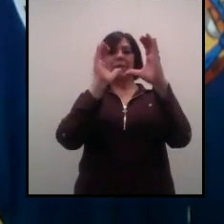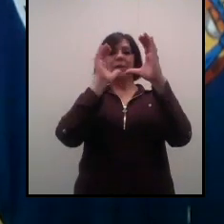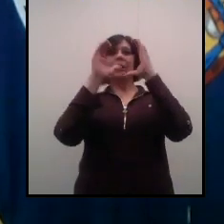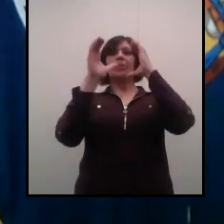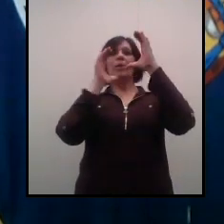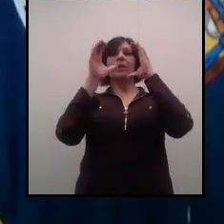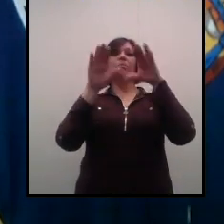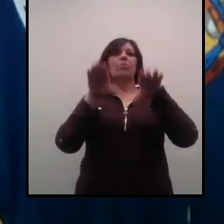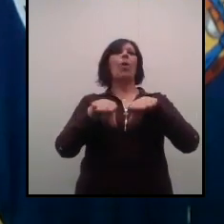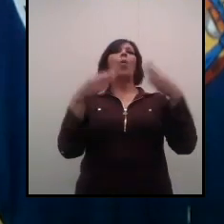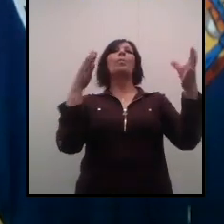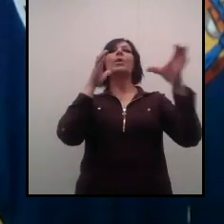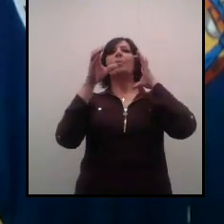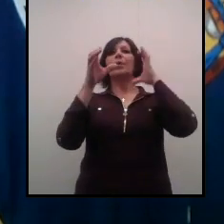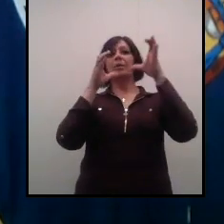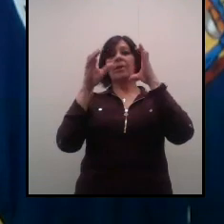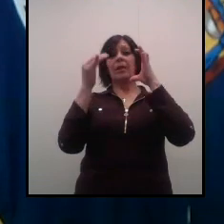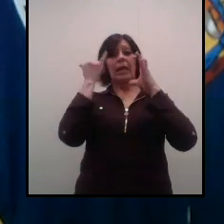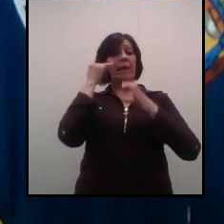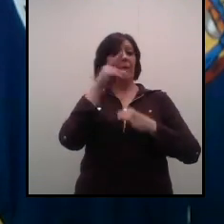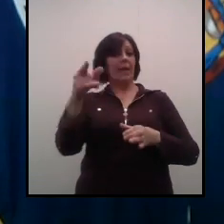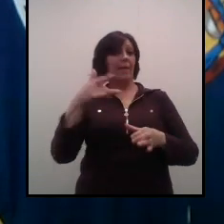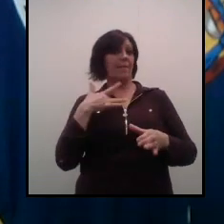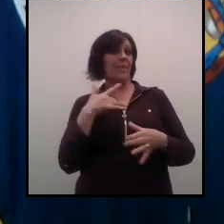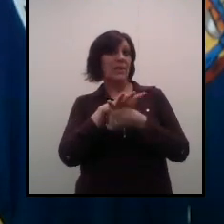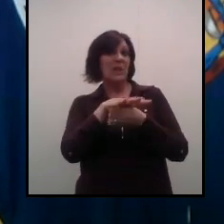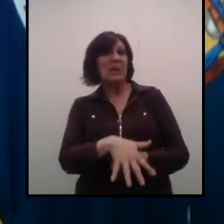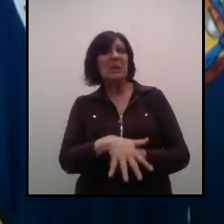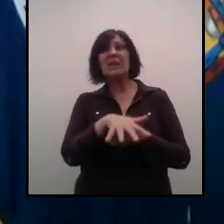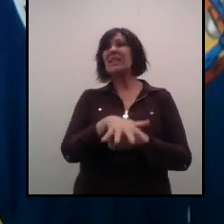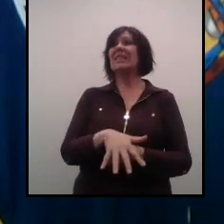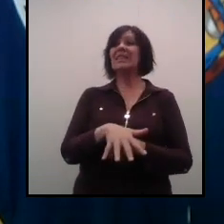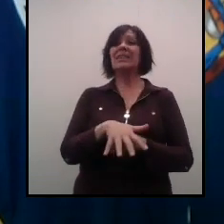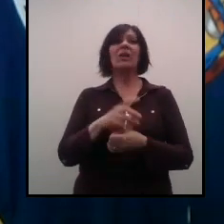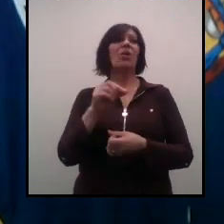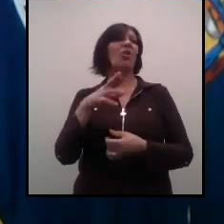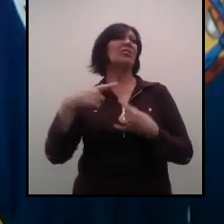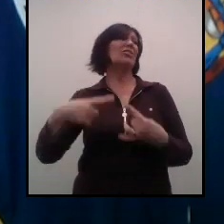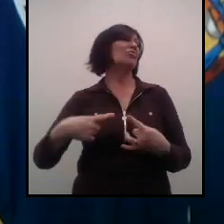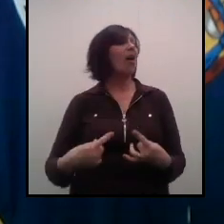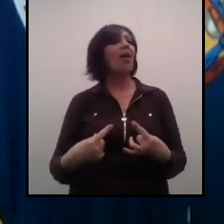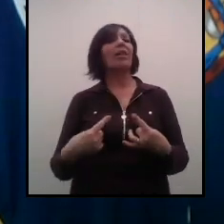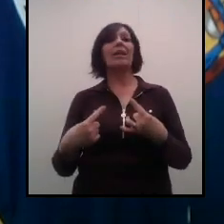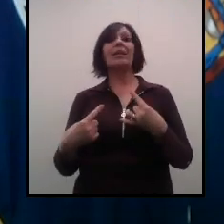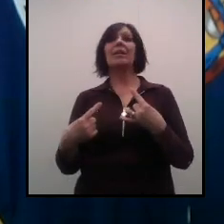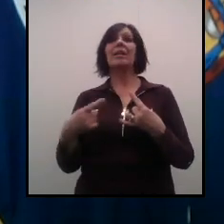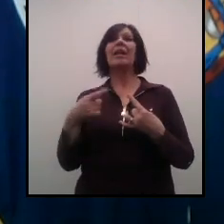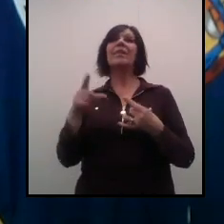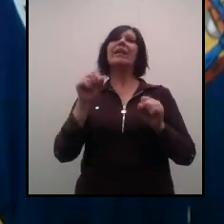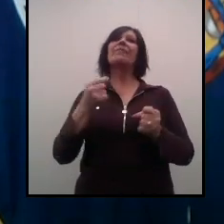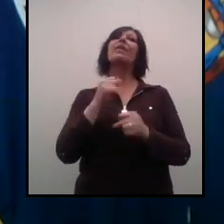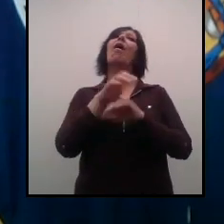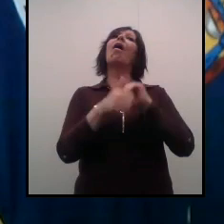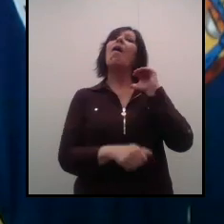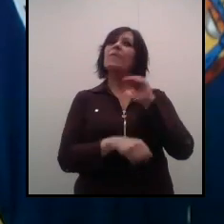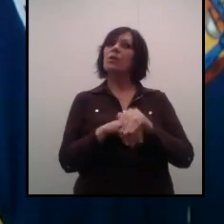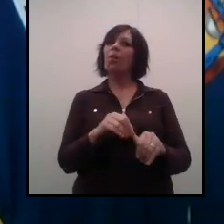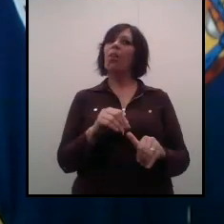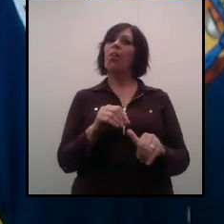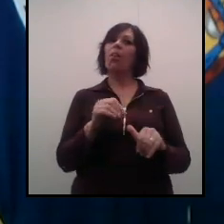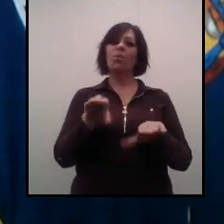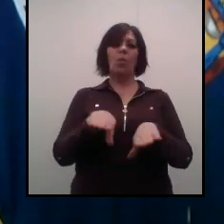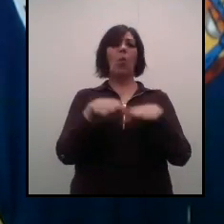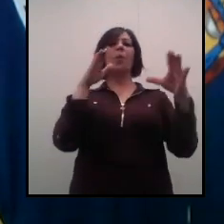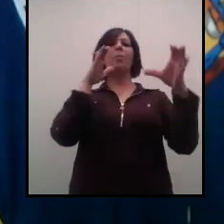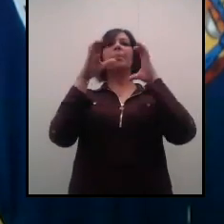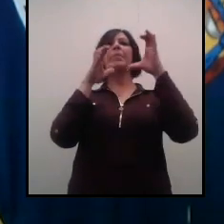are open, and if they feel stressed and or they're struggling with something, that they can feel comfortable talking to the